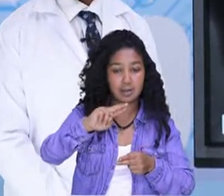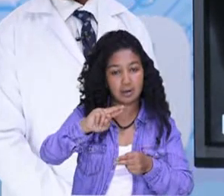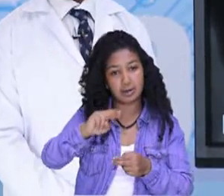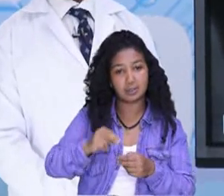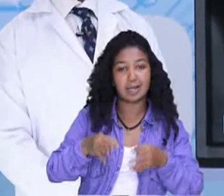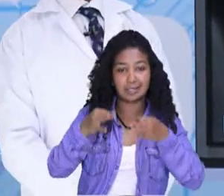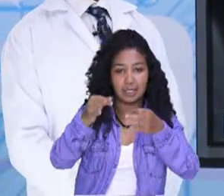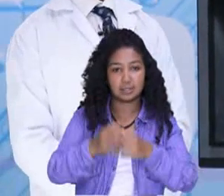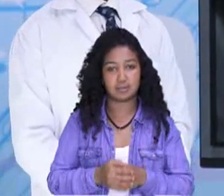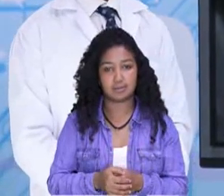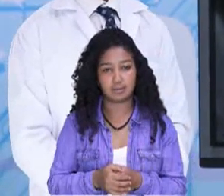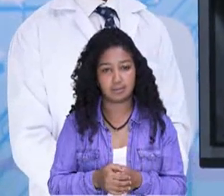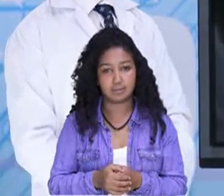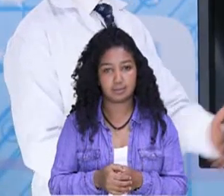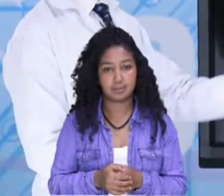translation-terminators.